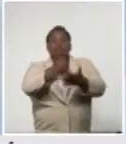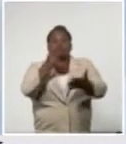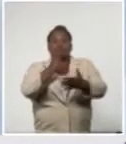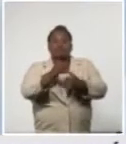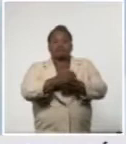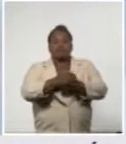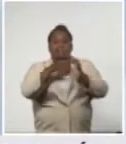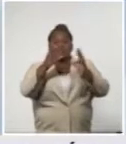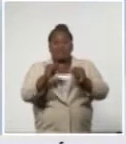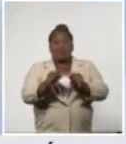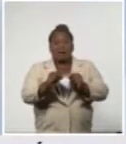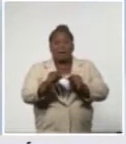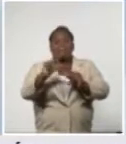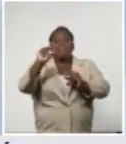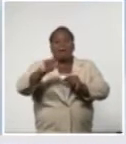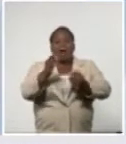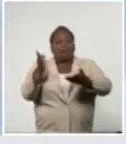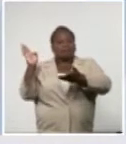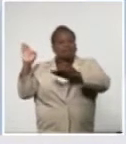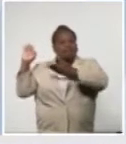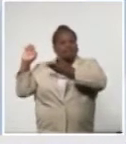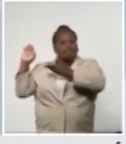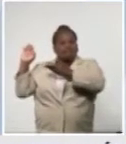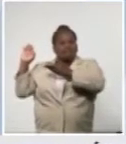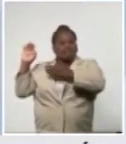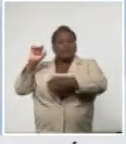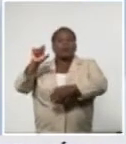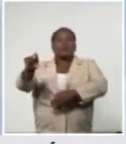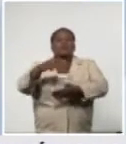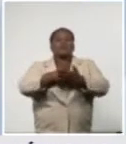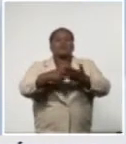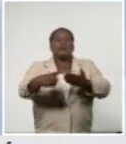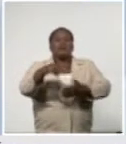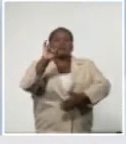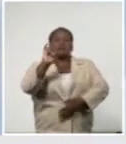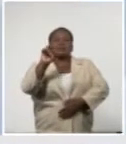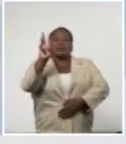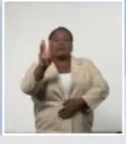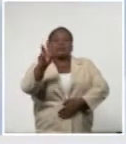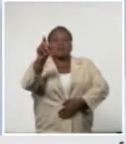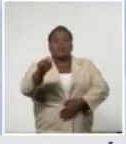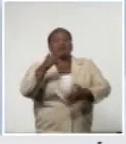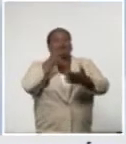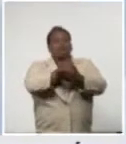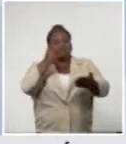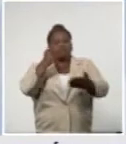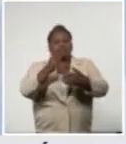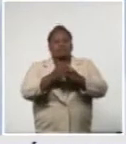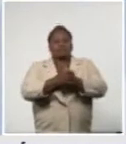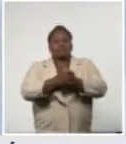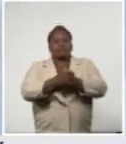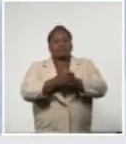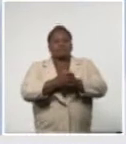and the lowest number we have had in the last weeks, 63 confirmed